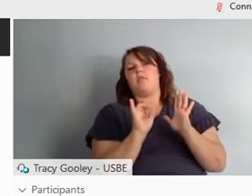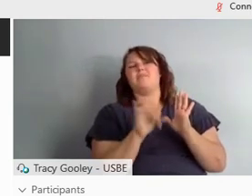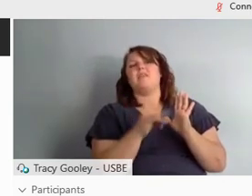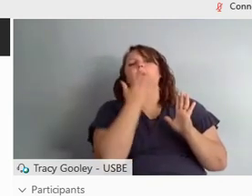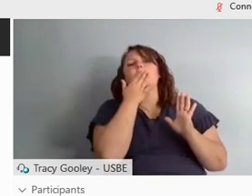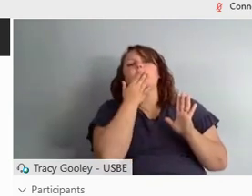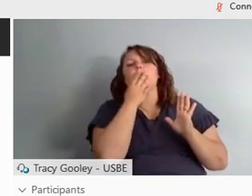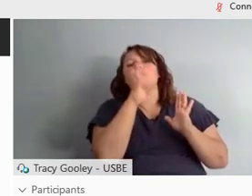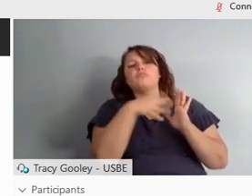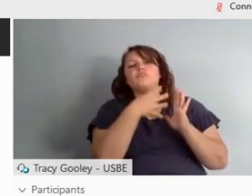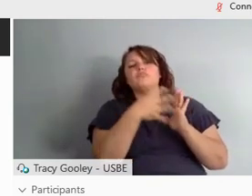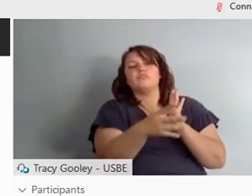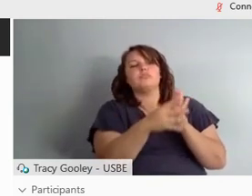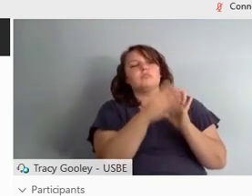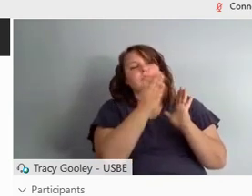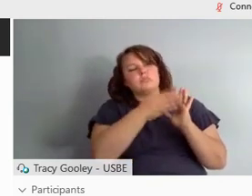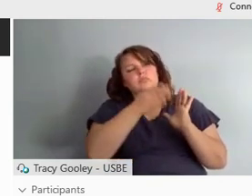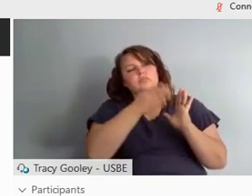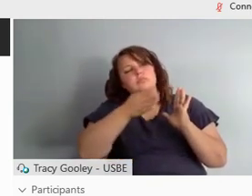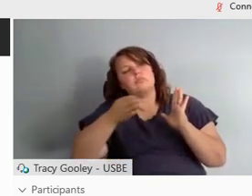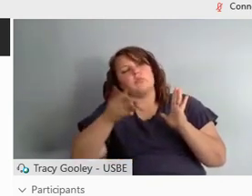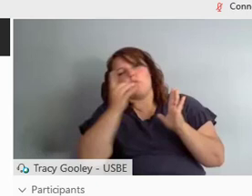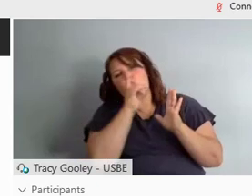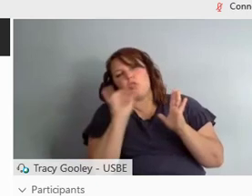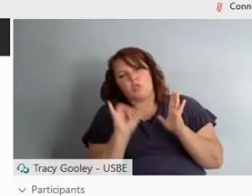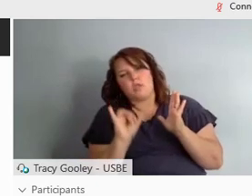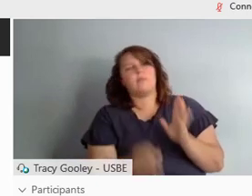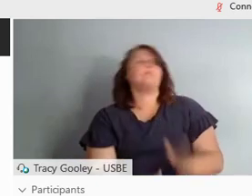map could look like.